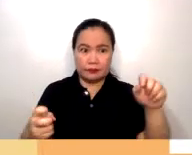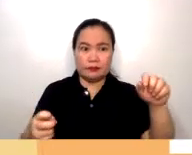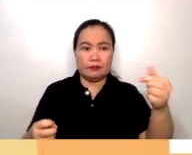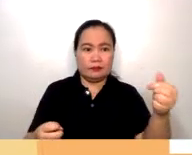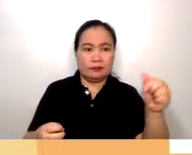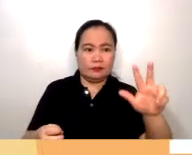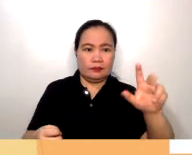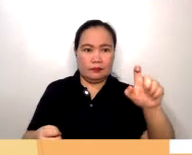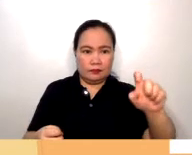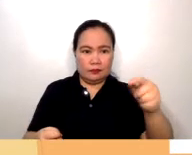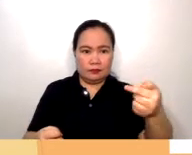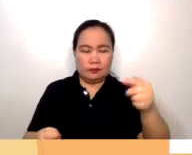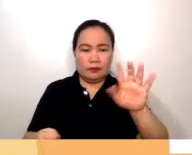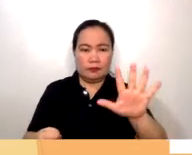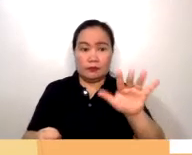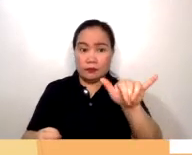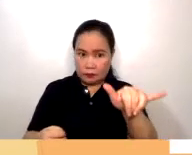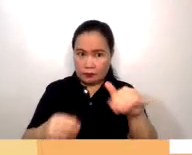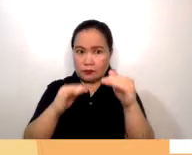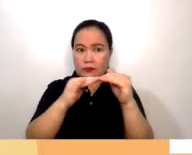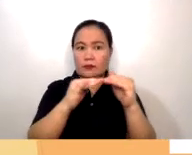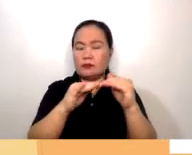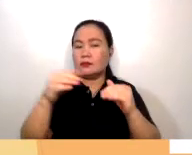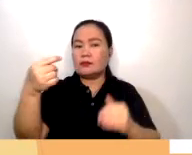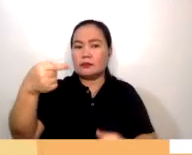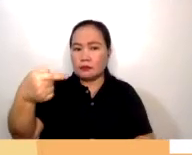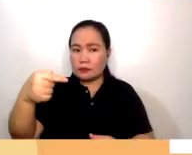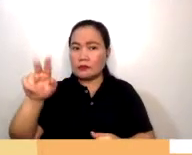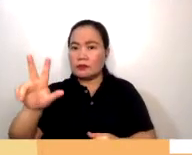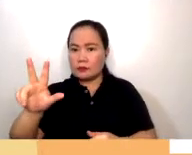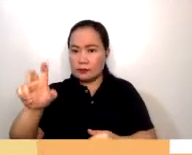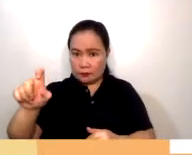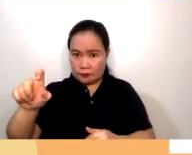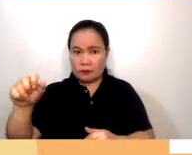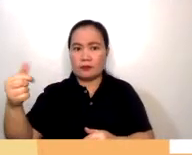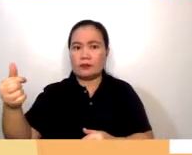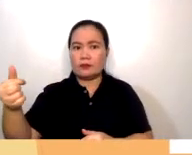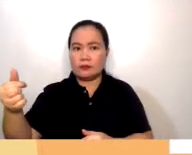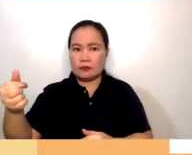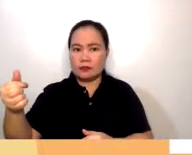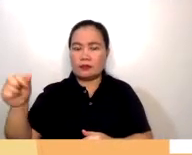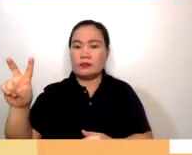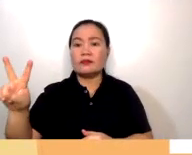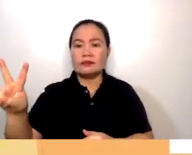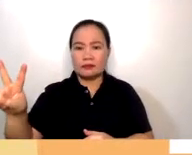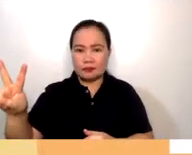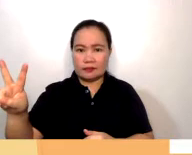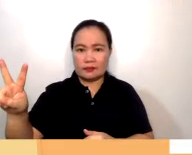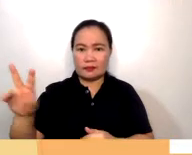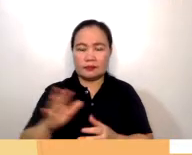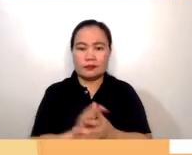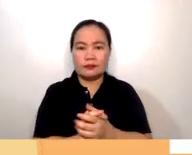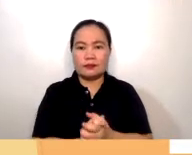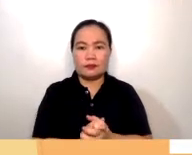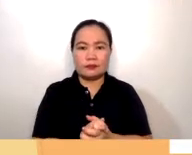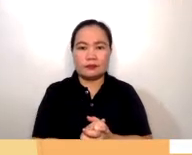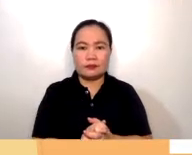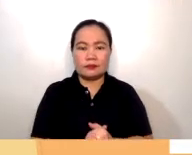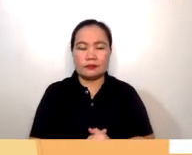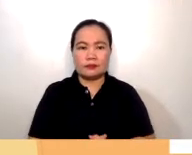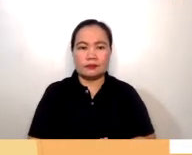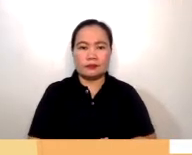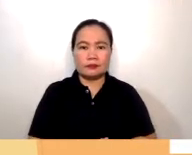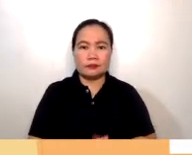negative 3x plus 3x minus 5y equals negative 3x plus